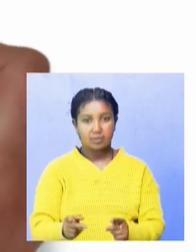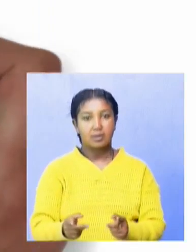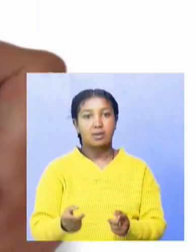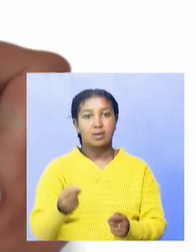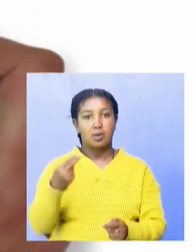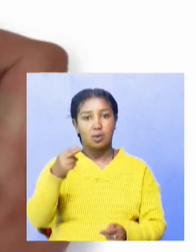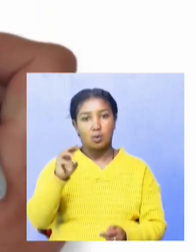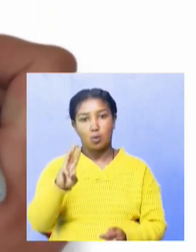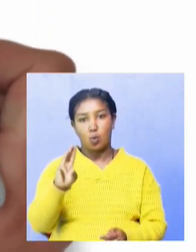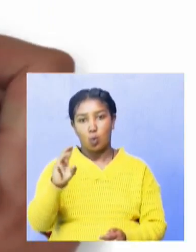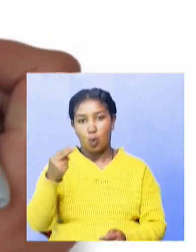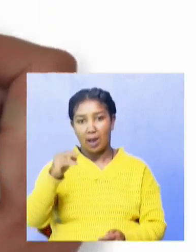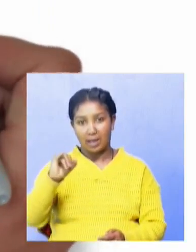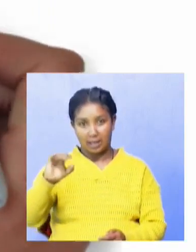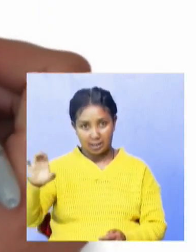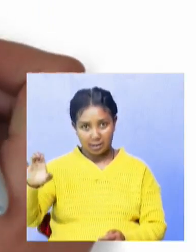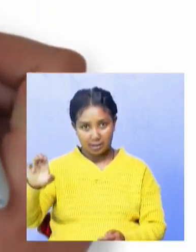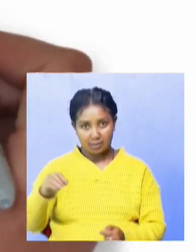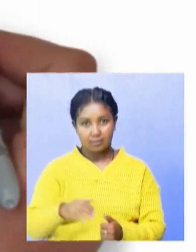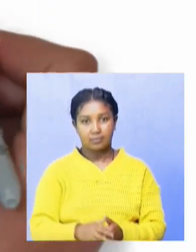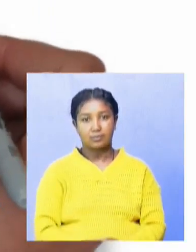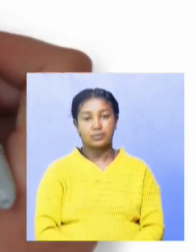while